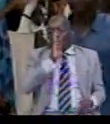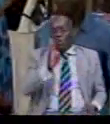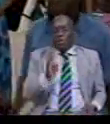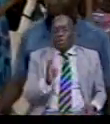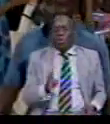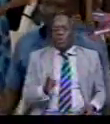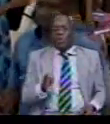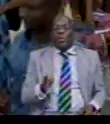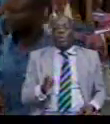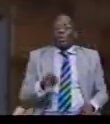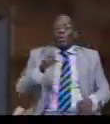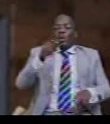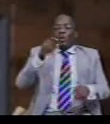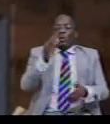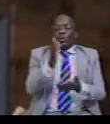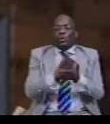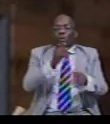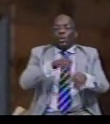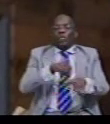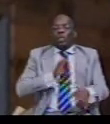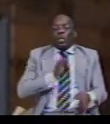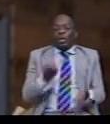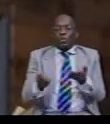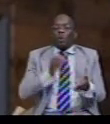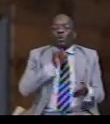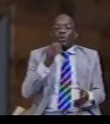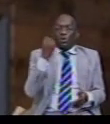Times I may not understand, still my